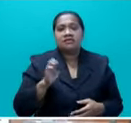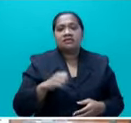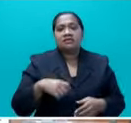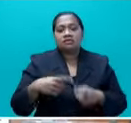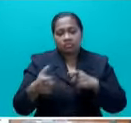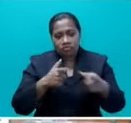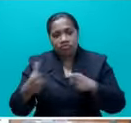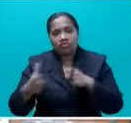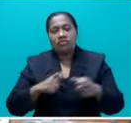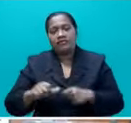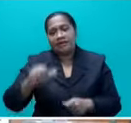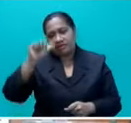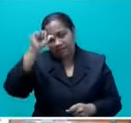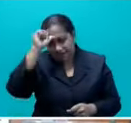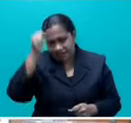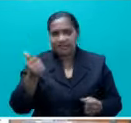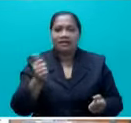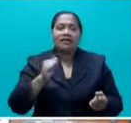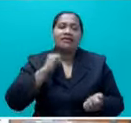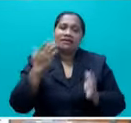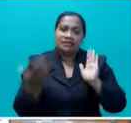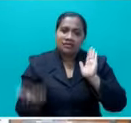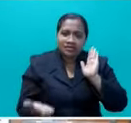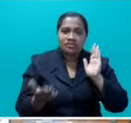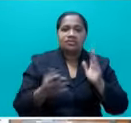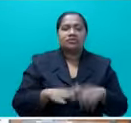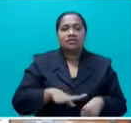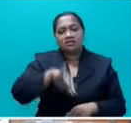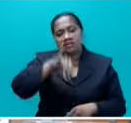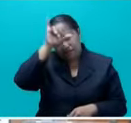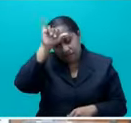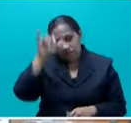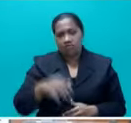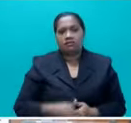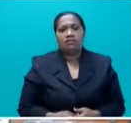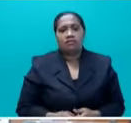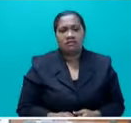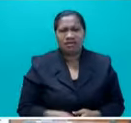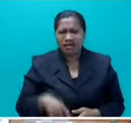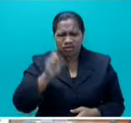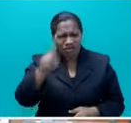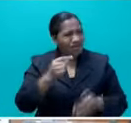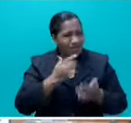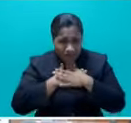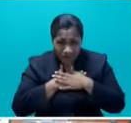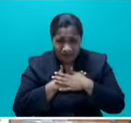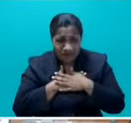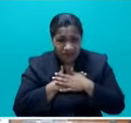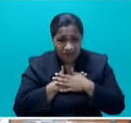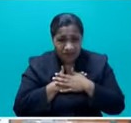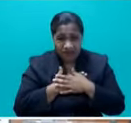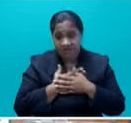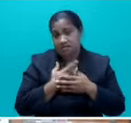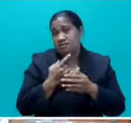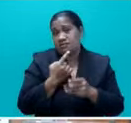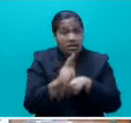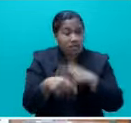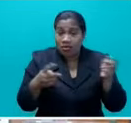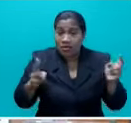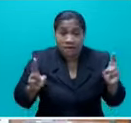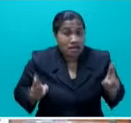Judiciary, Kendya Hindu Tevoro. Is that love? So sad. Is that love? Is that about humanity? Is